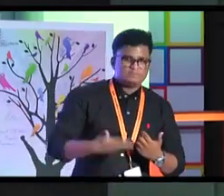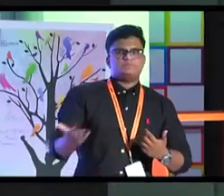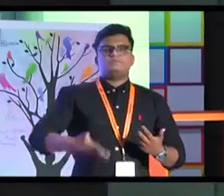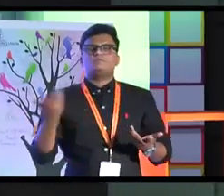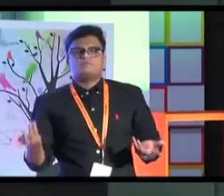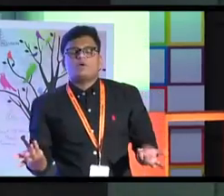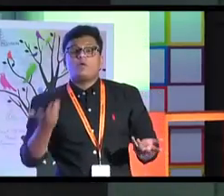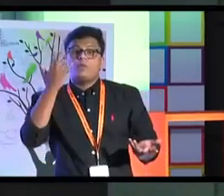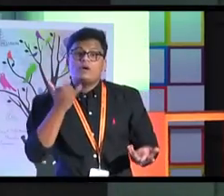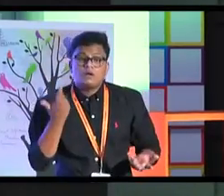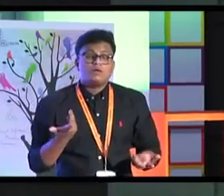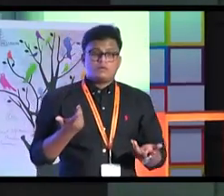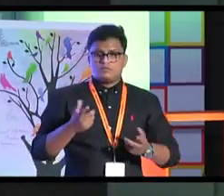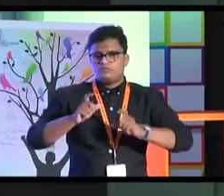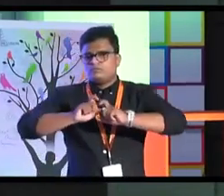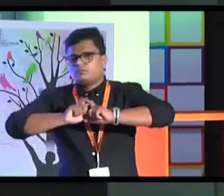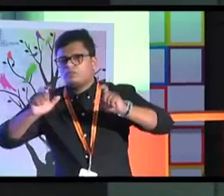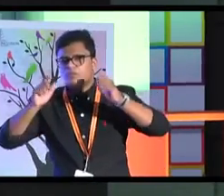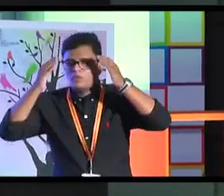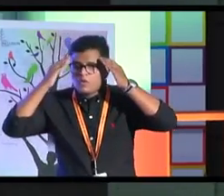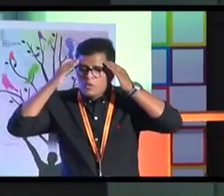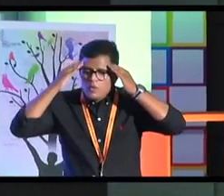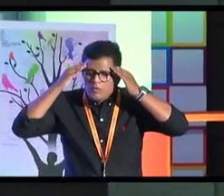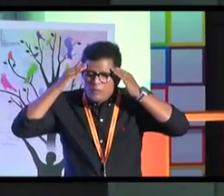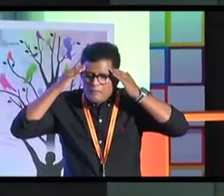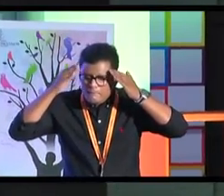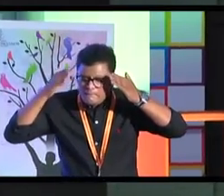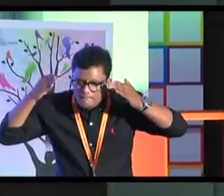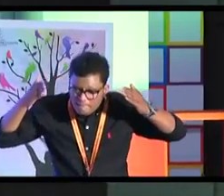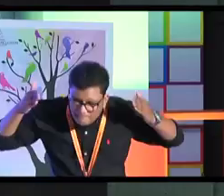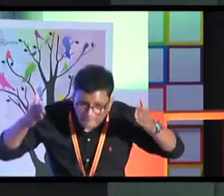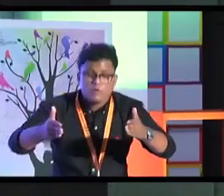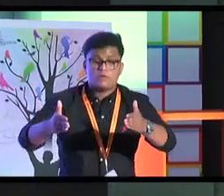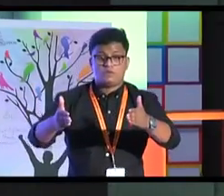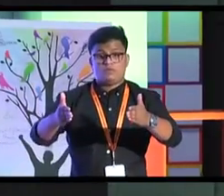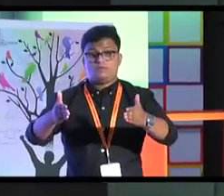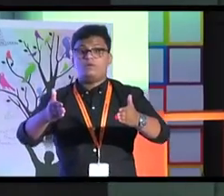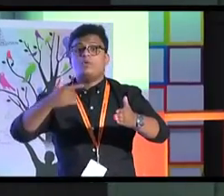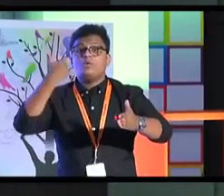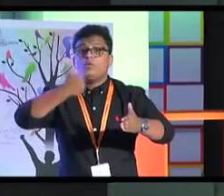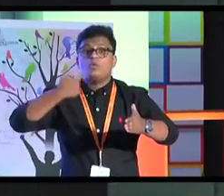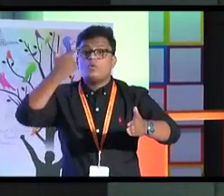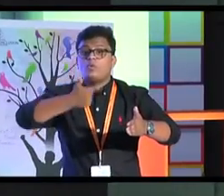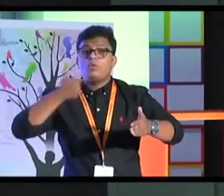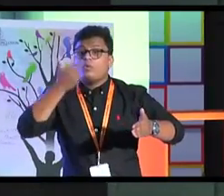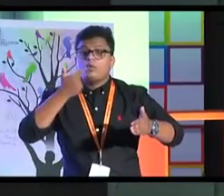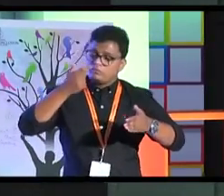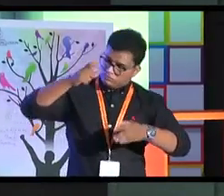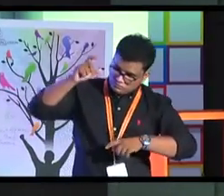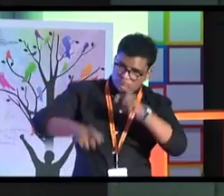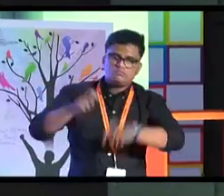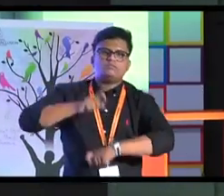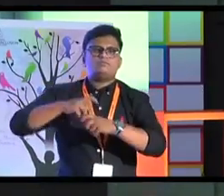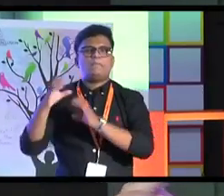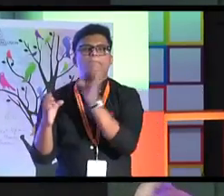very, very clear. We want to focus on special ability because everyone has some amount of special ability. Let us focus on